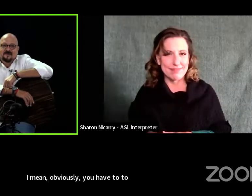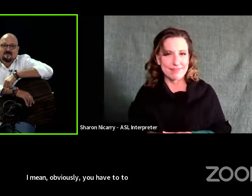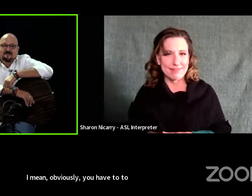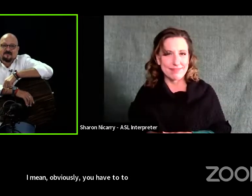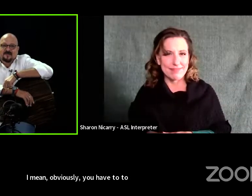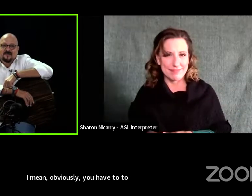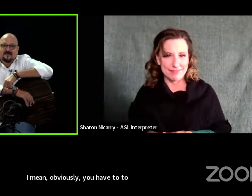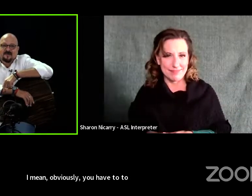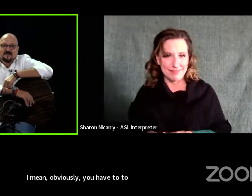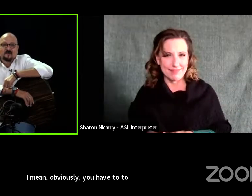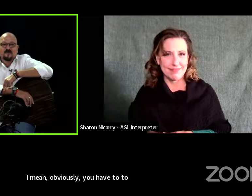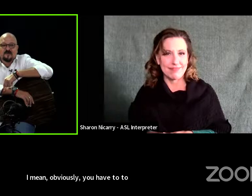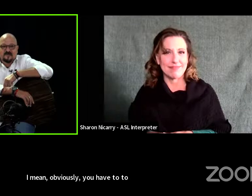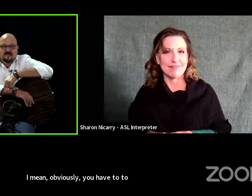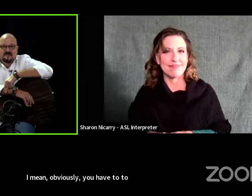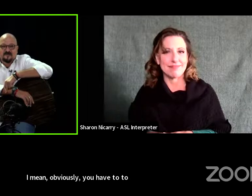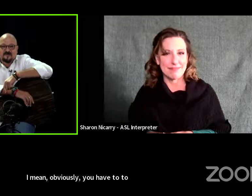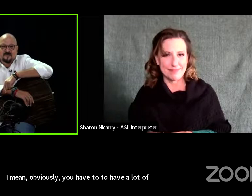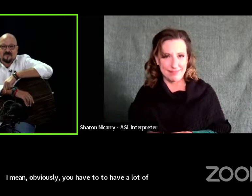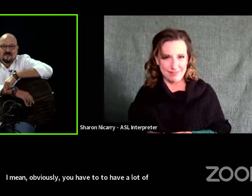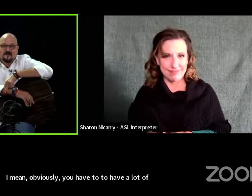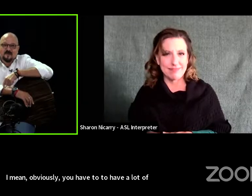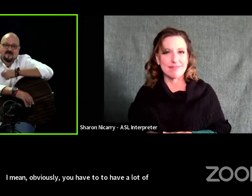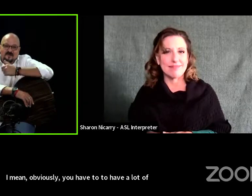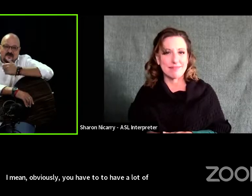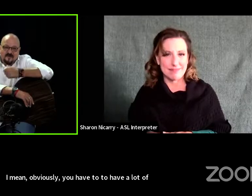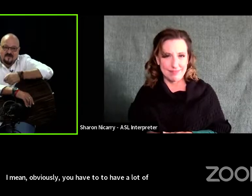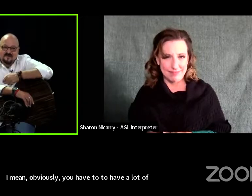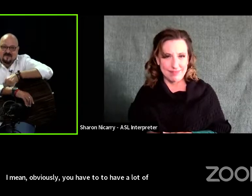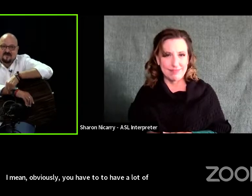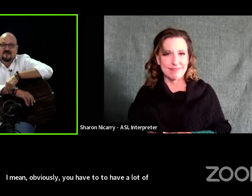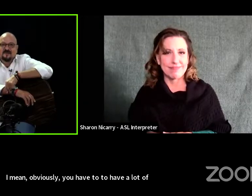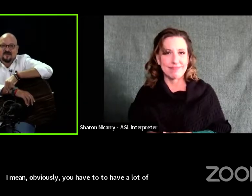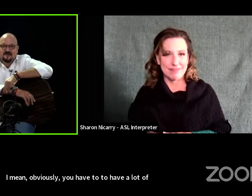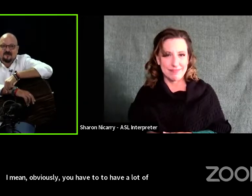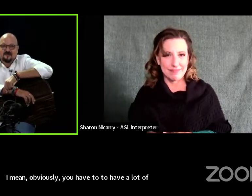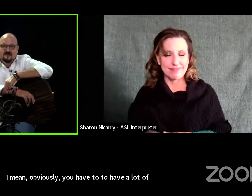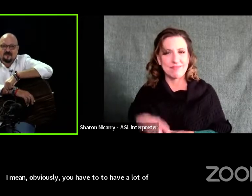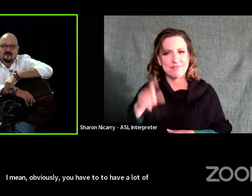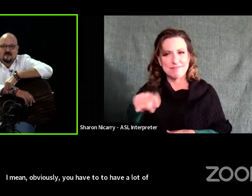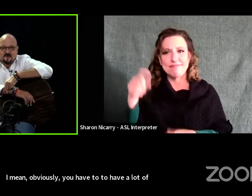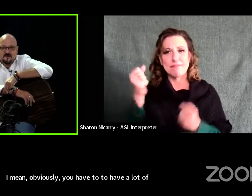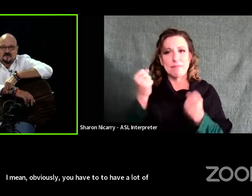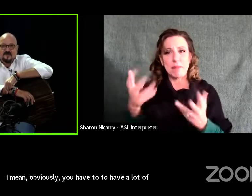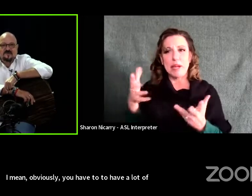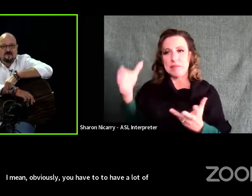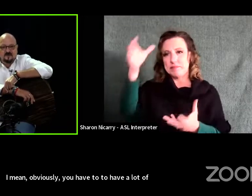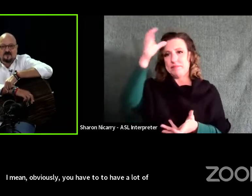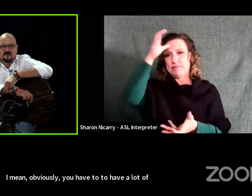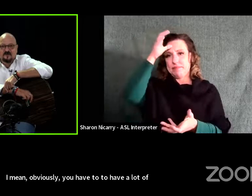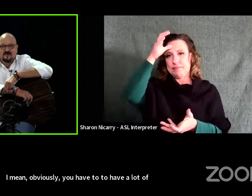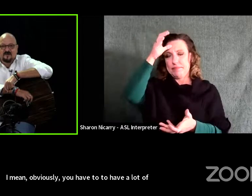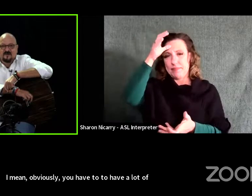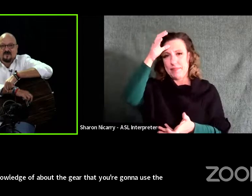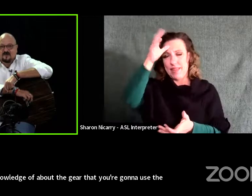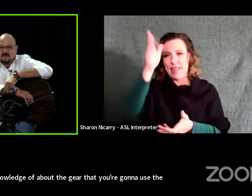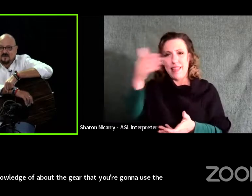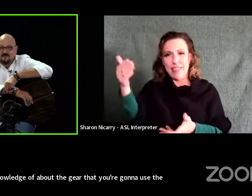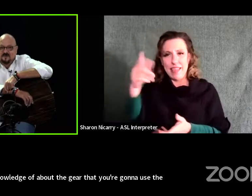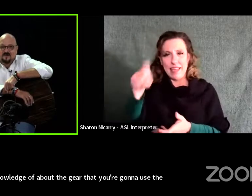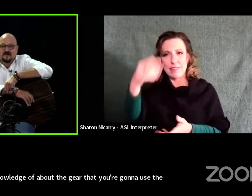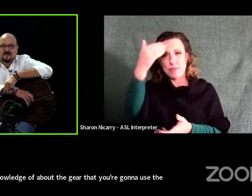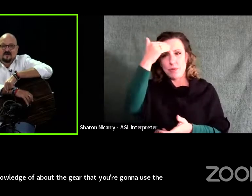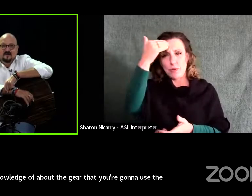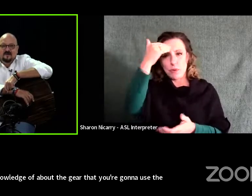of knowledge of about the gear that you're gonna use, the sound that you're